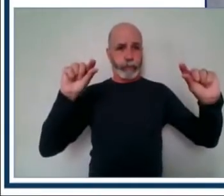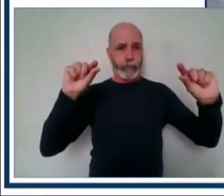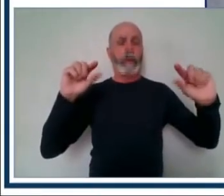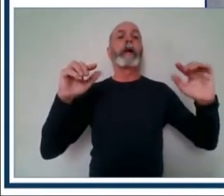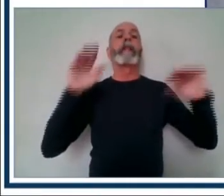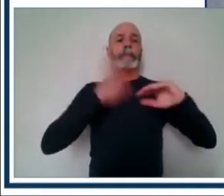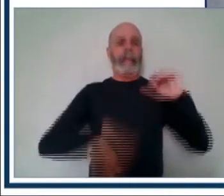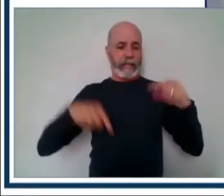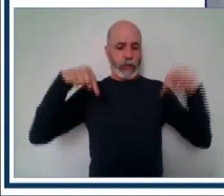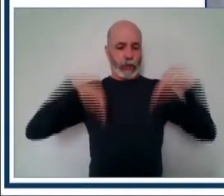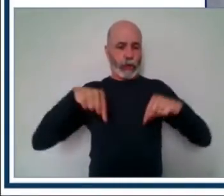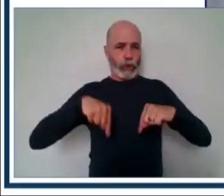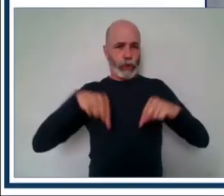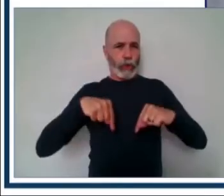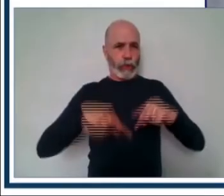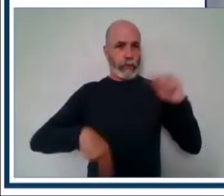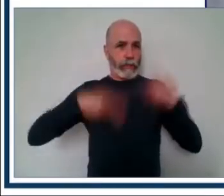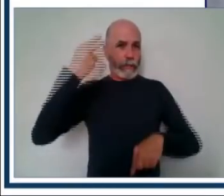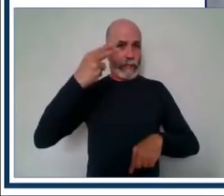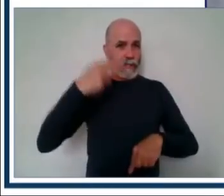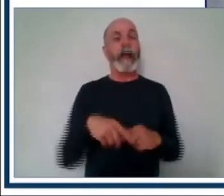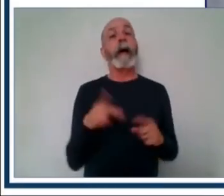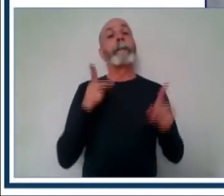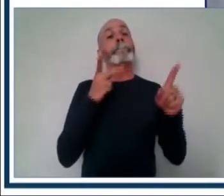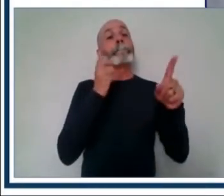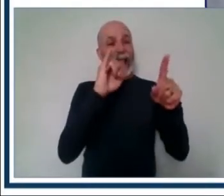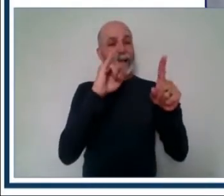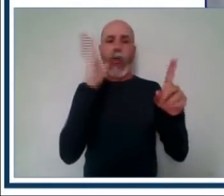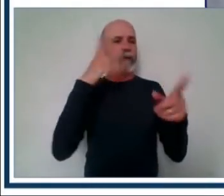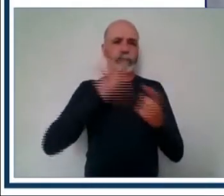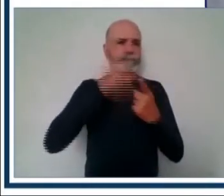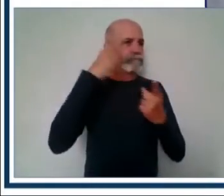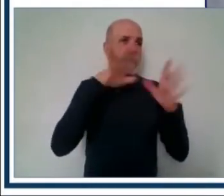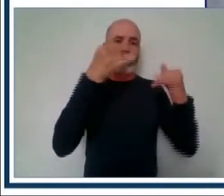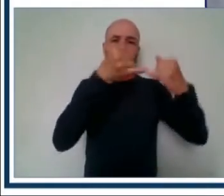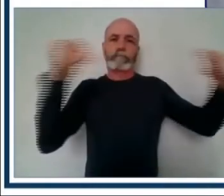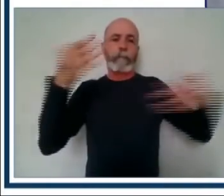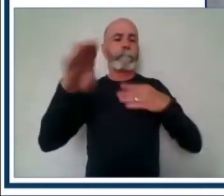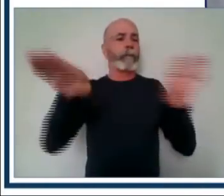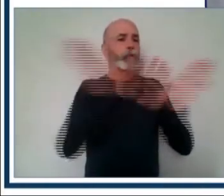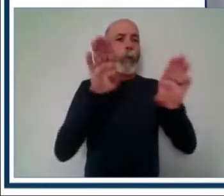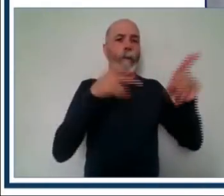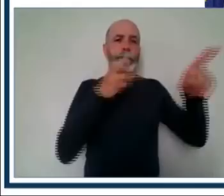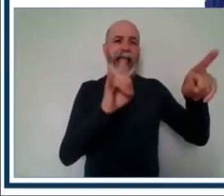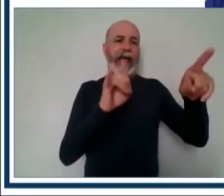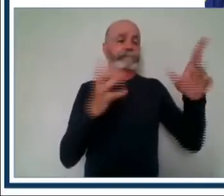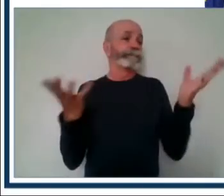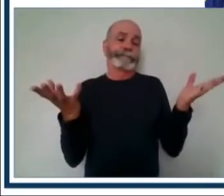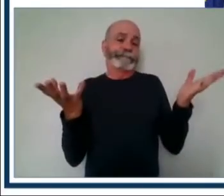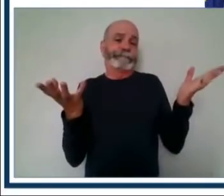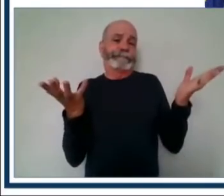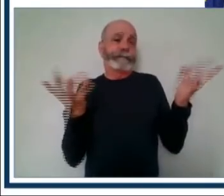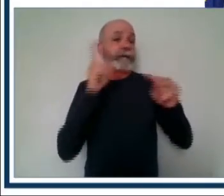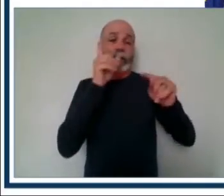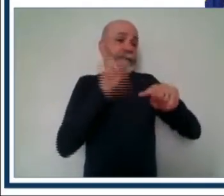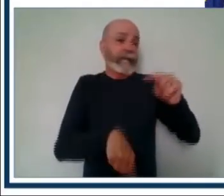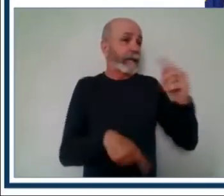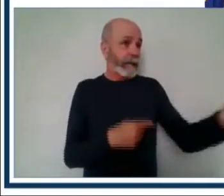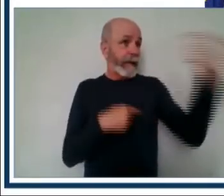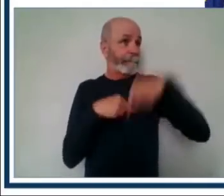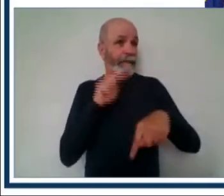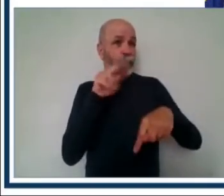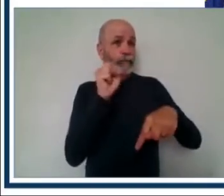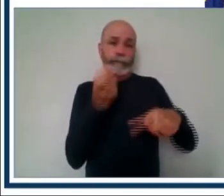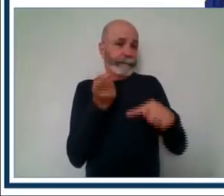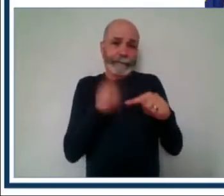shut down. So on a practical level, nobody's coming in from those provinces to Nova Scotia. Next we go to the coast,